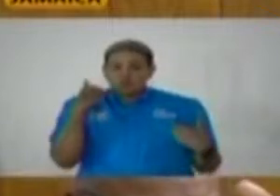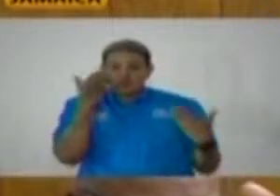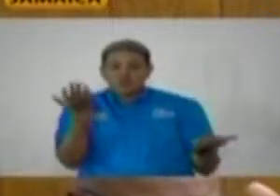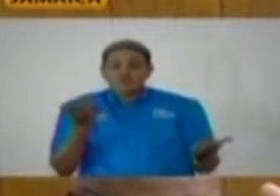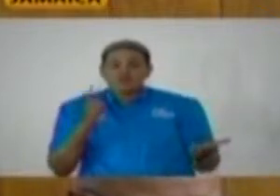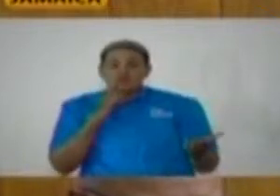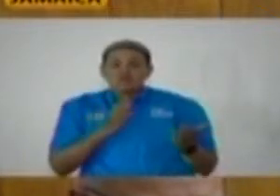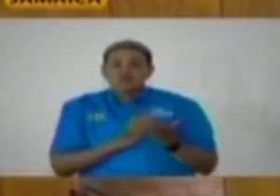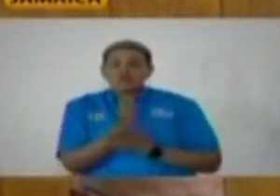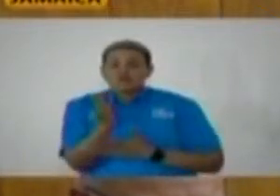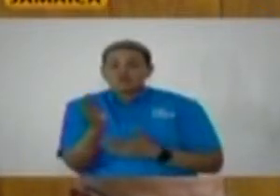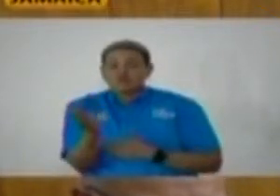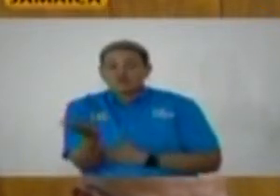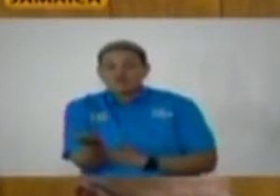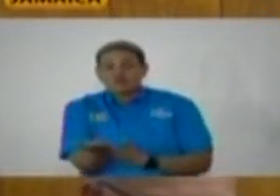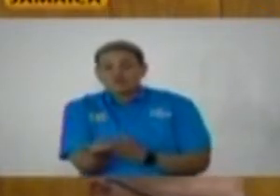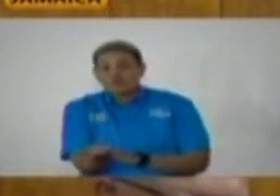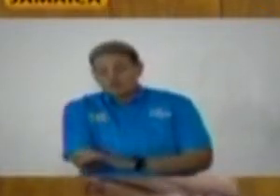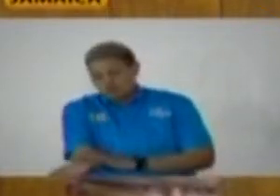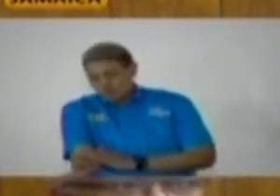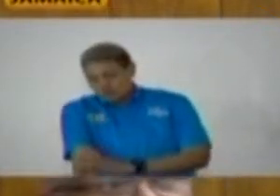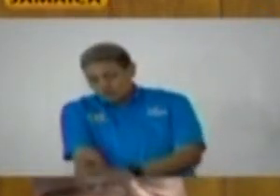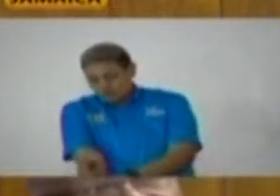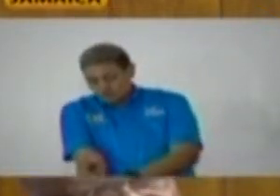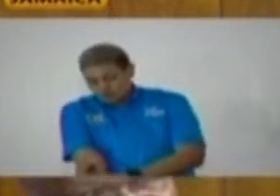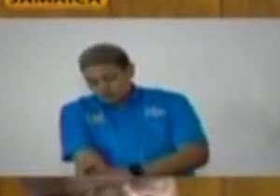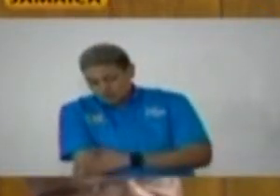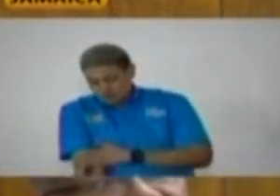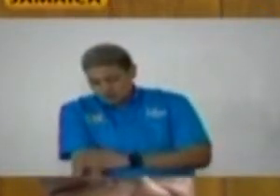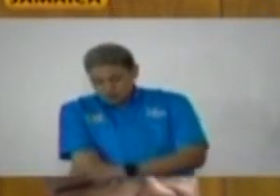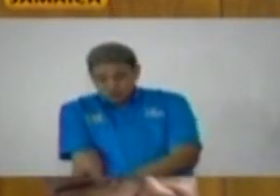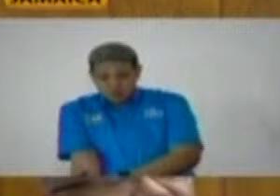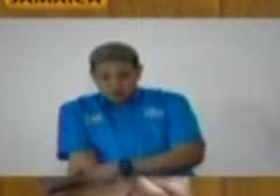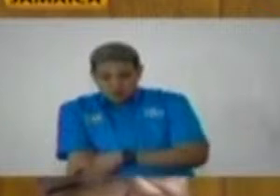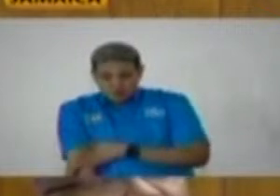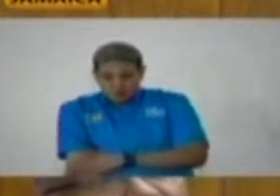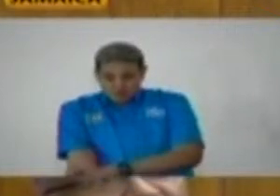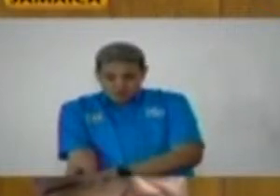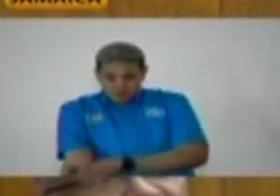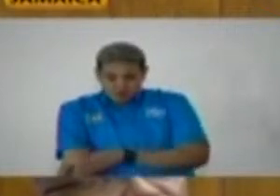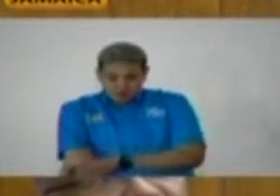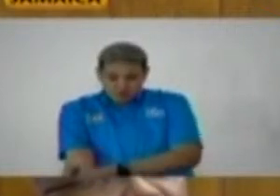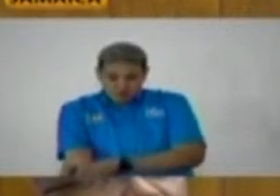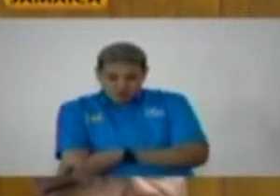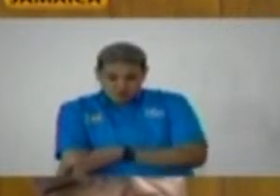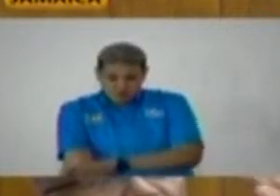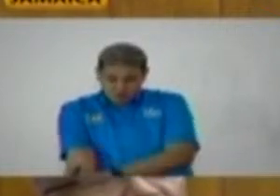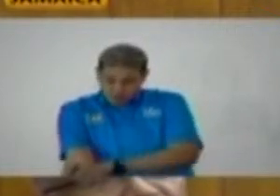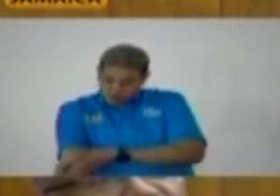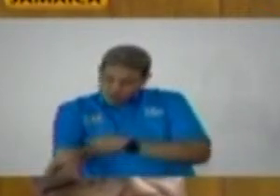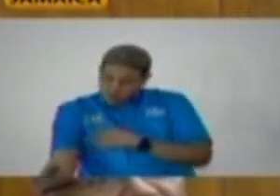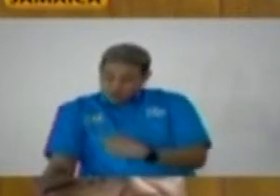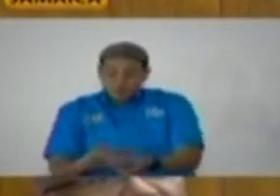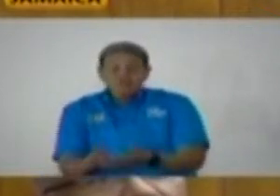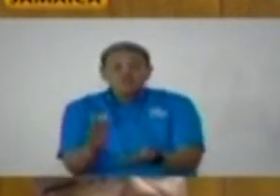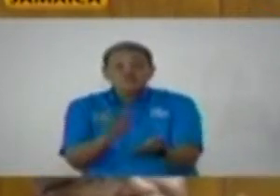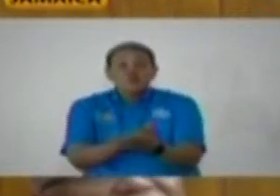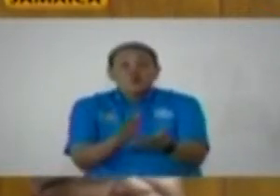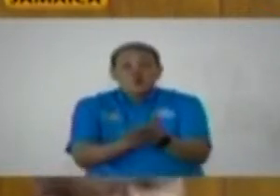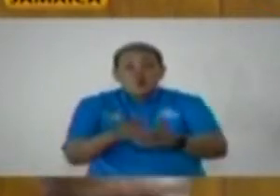administered, whether it is at the schools, the administrators, or the people who run